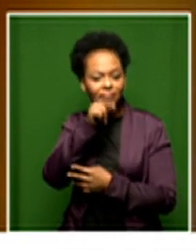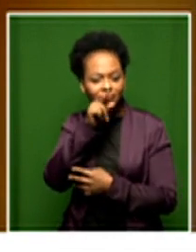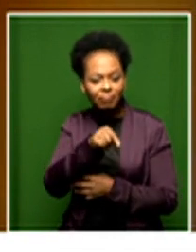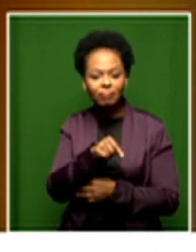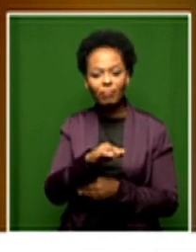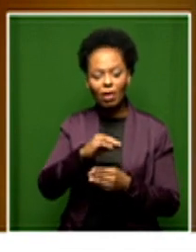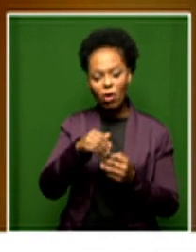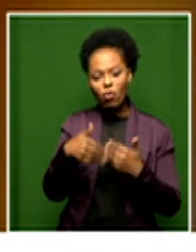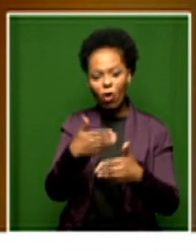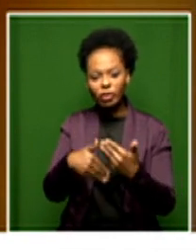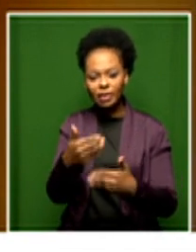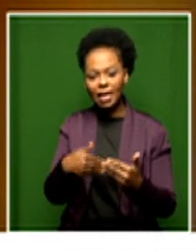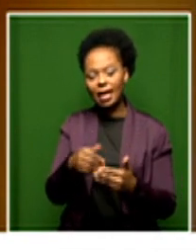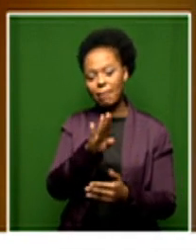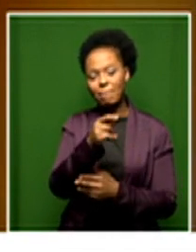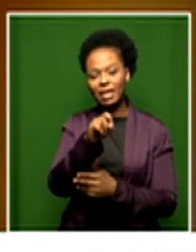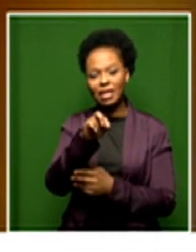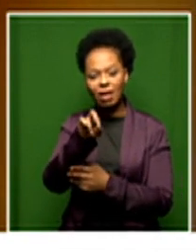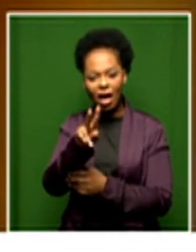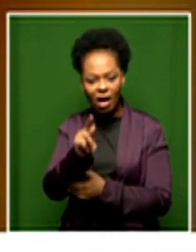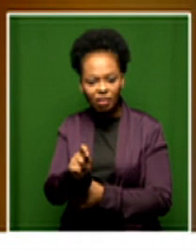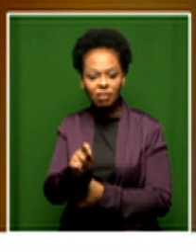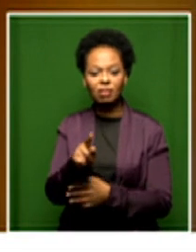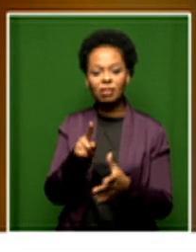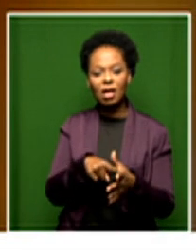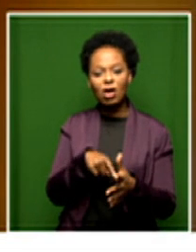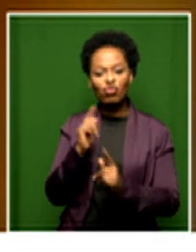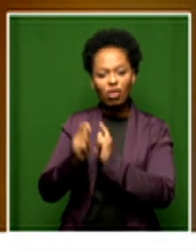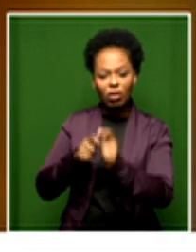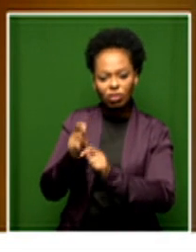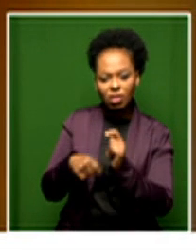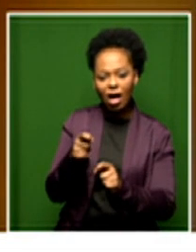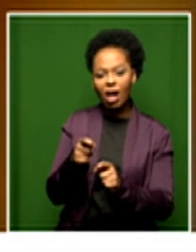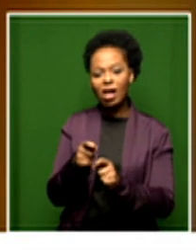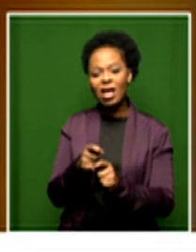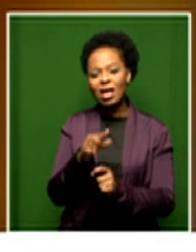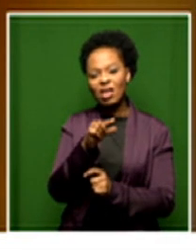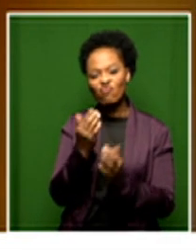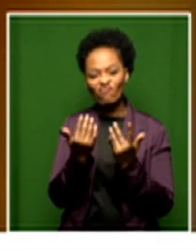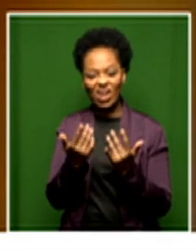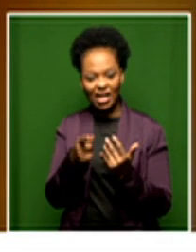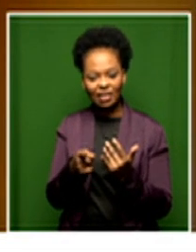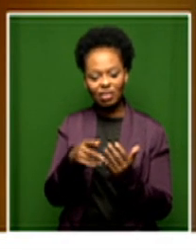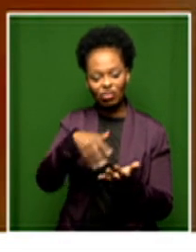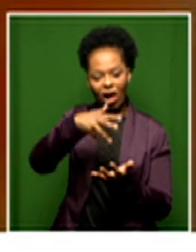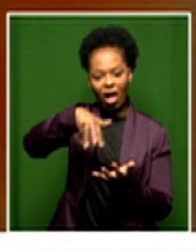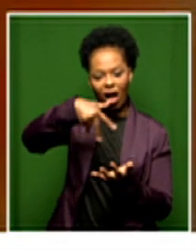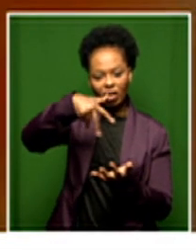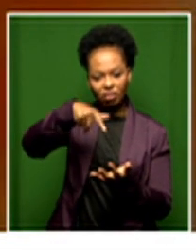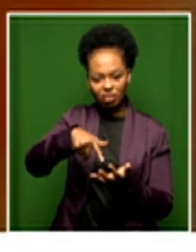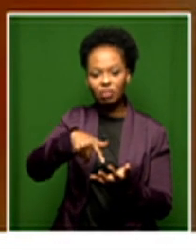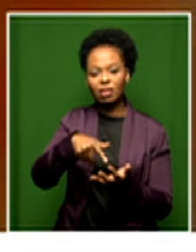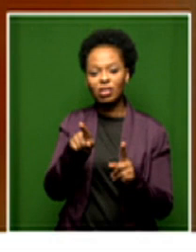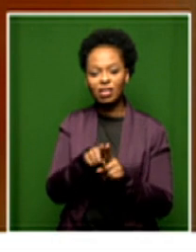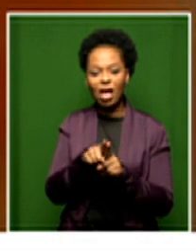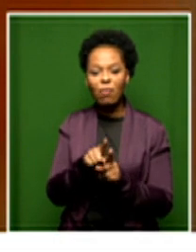I'm cooking roasted butternut with cinnamon and feta. I'm cooking traditional Greek salad. I'm making beetroot with